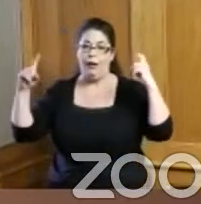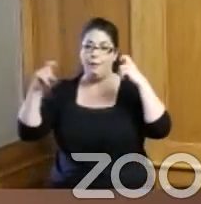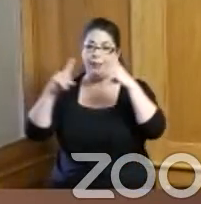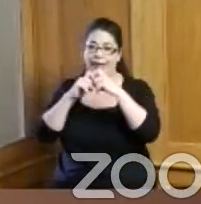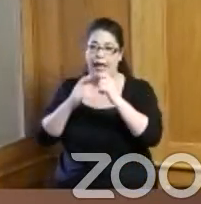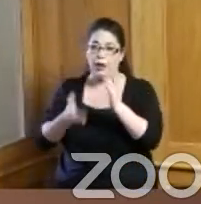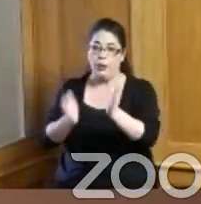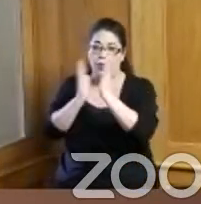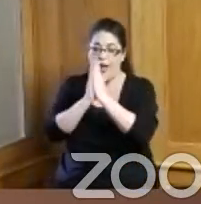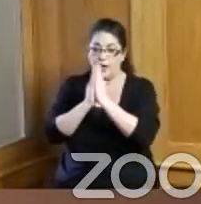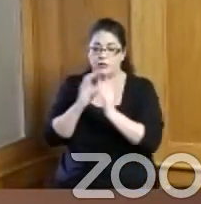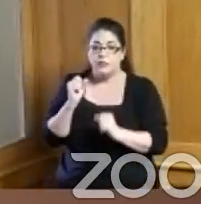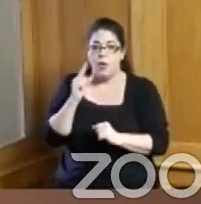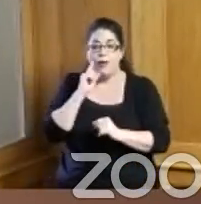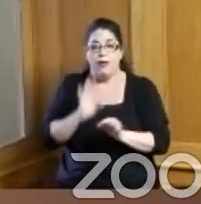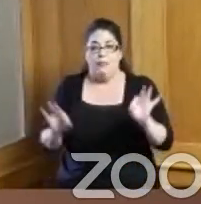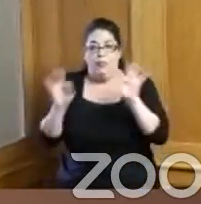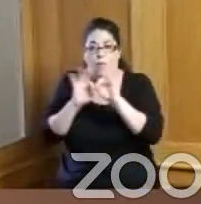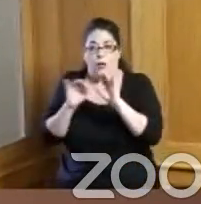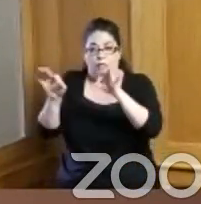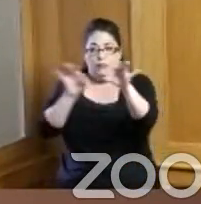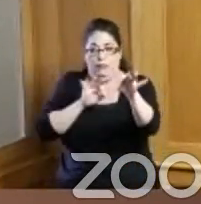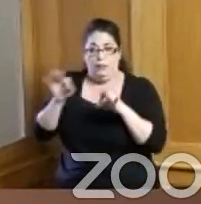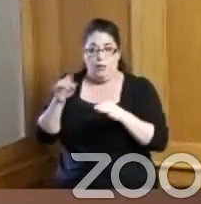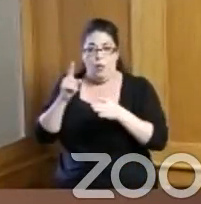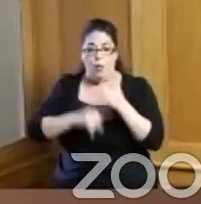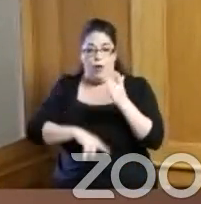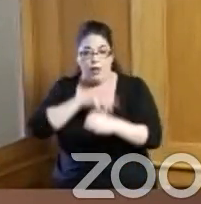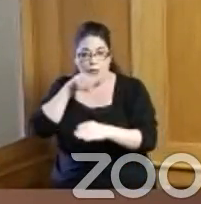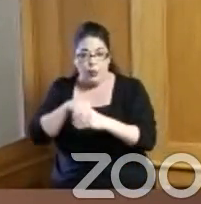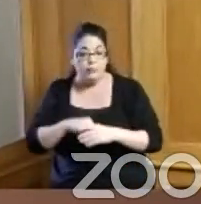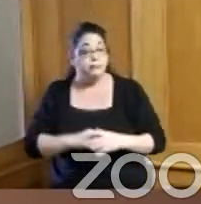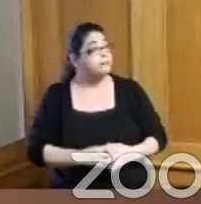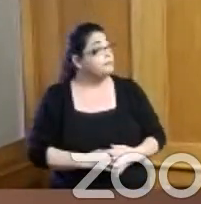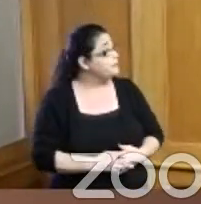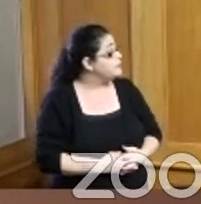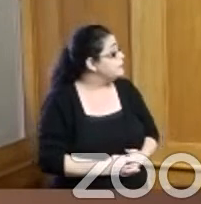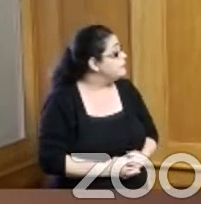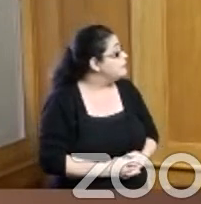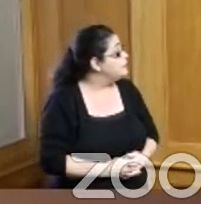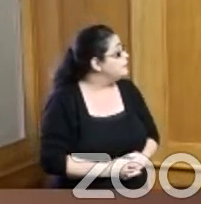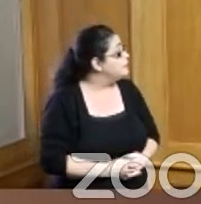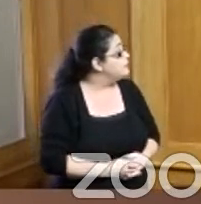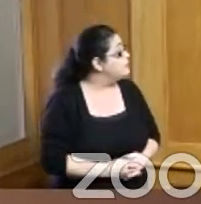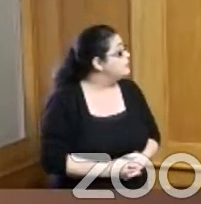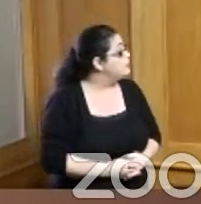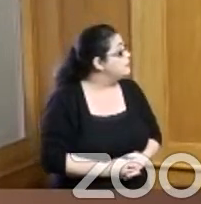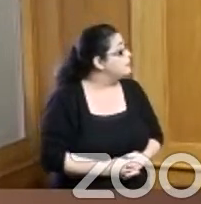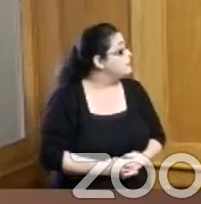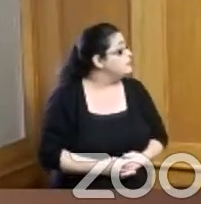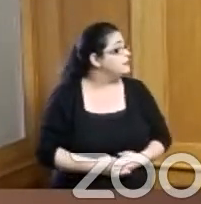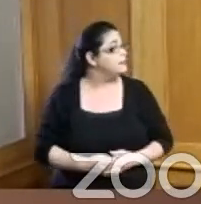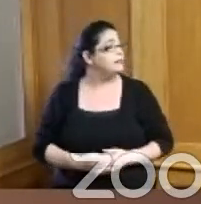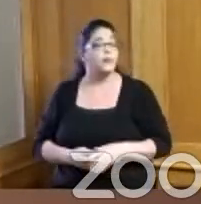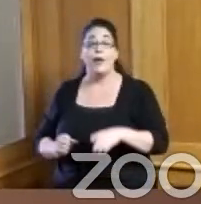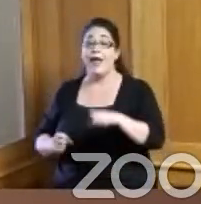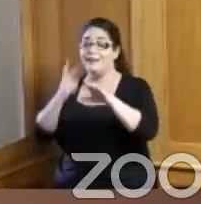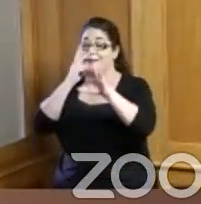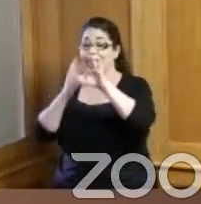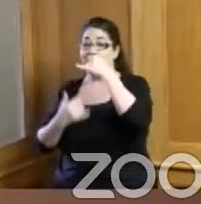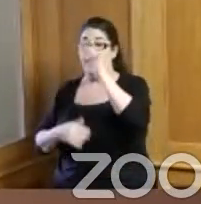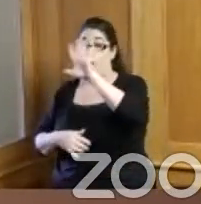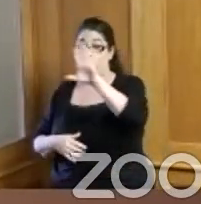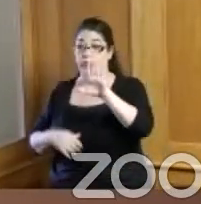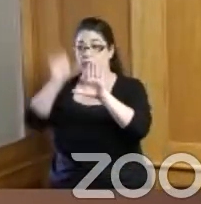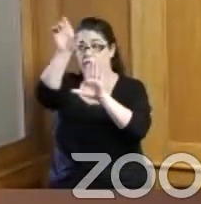request though. So I'm gonna go through this. so what you have here is the double E along the street that's not colored, it says zone double